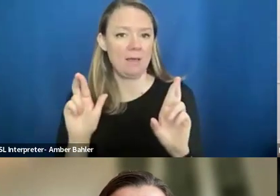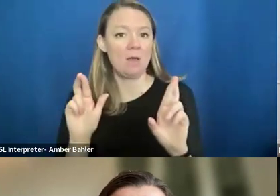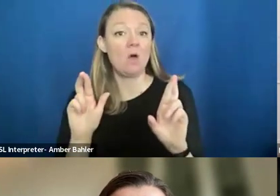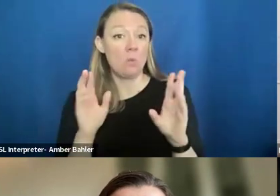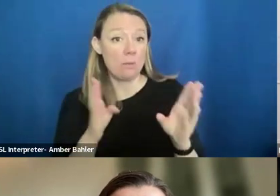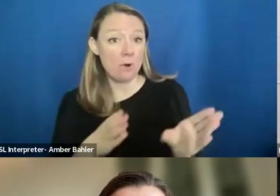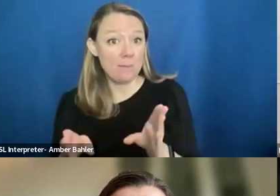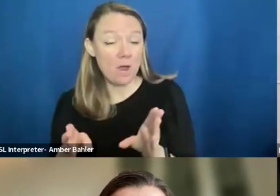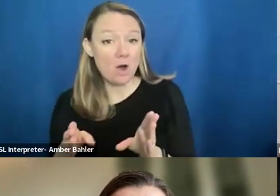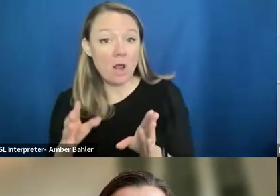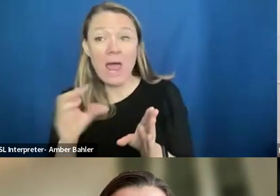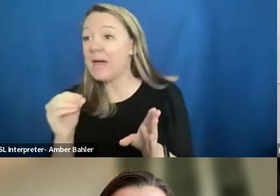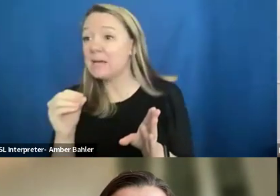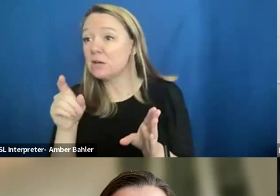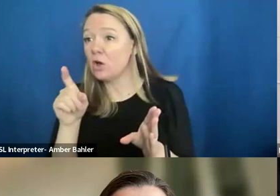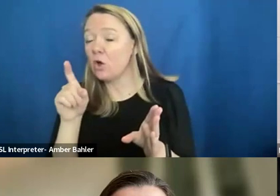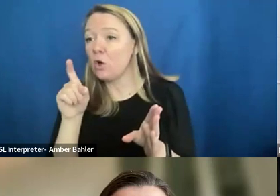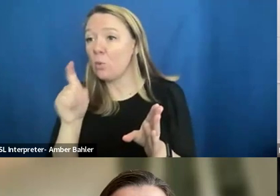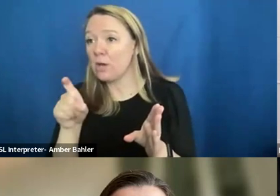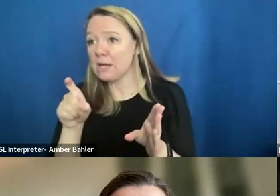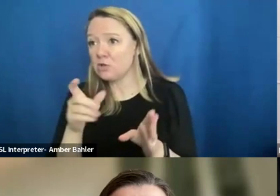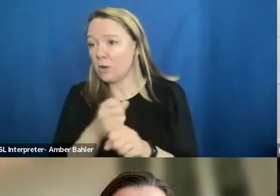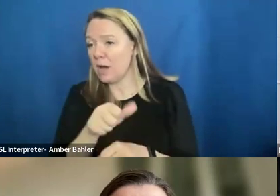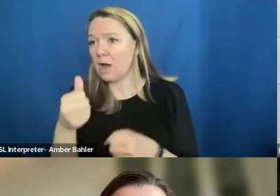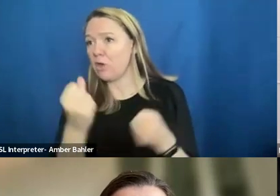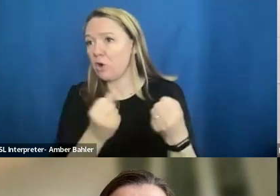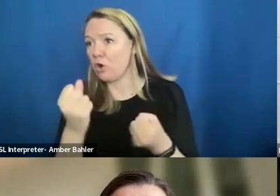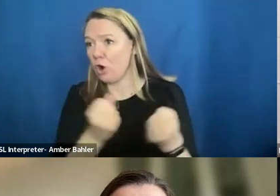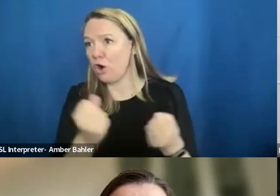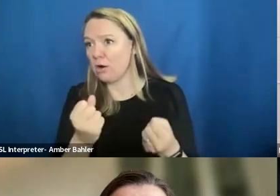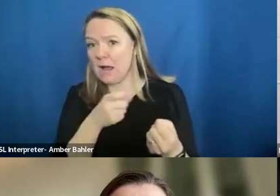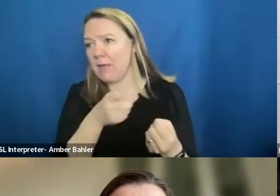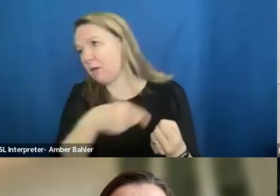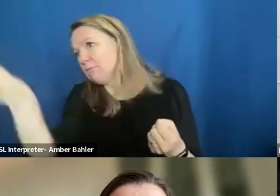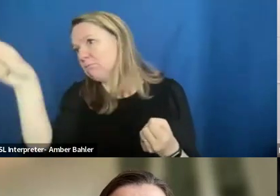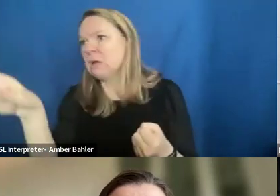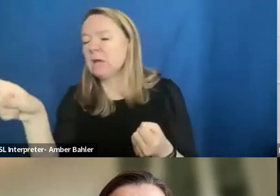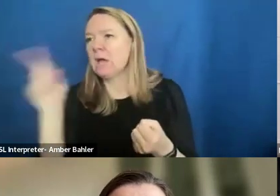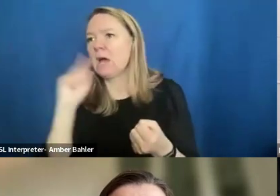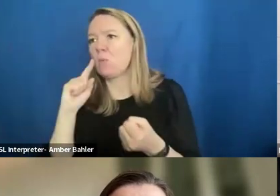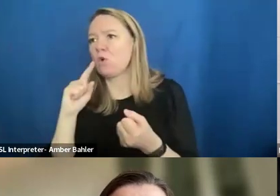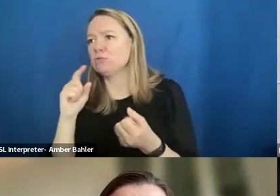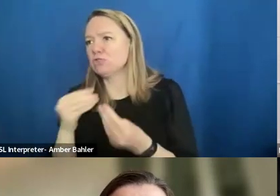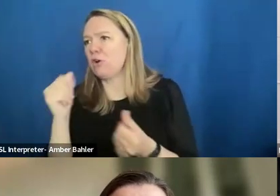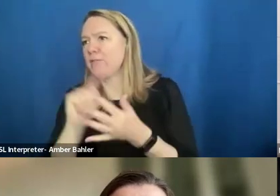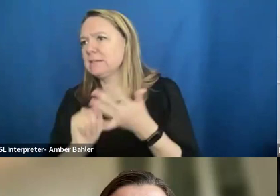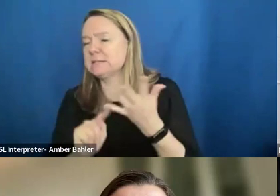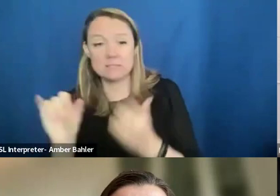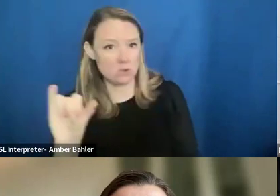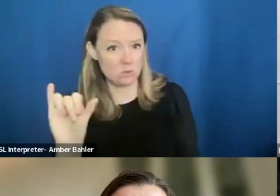the way, let's get another car and move them down the road and we'll get that addressed too. Right. The idea and